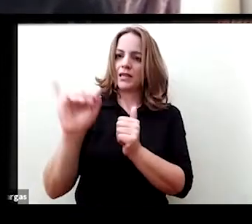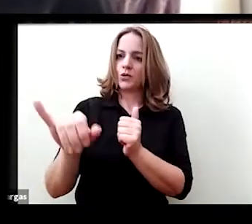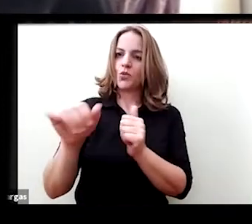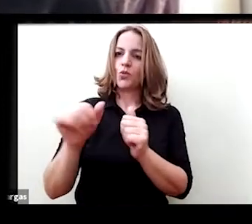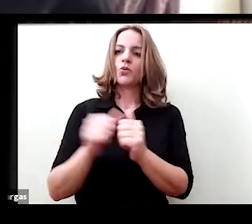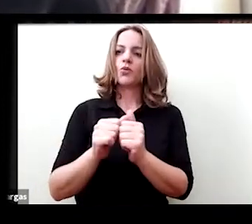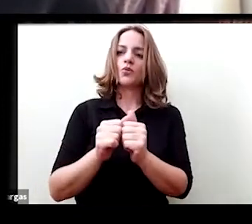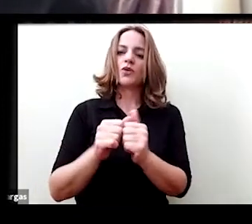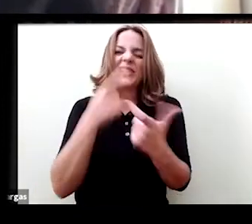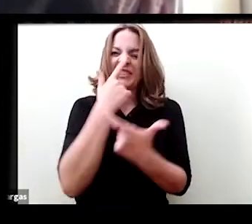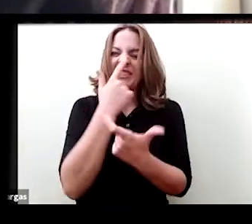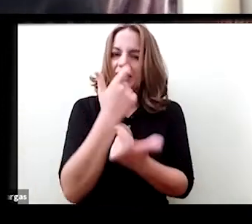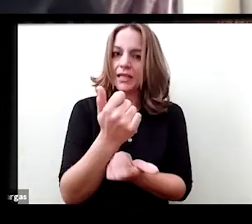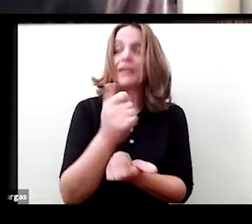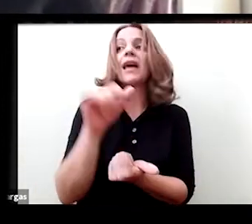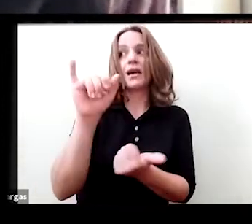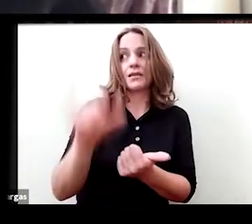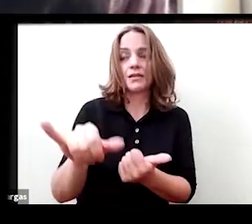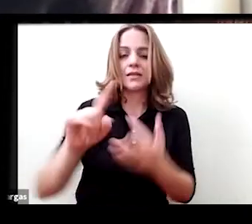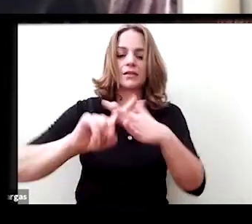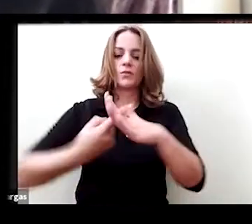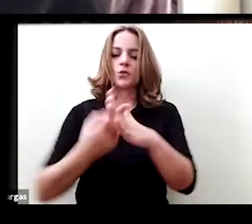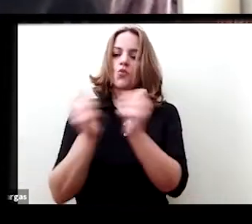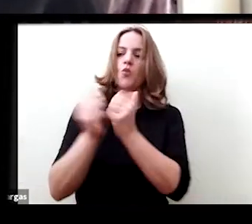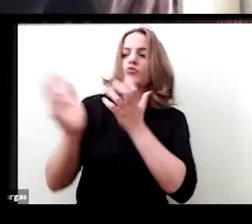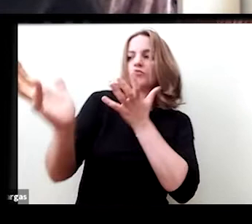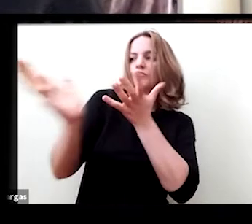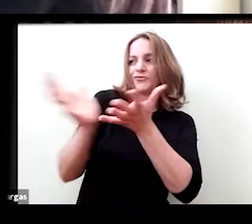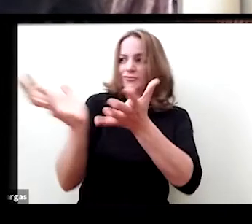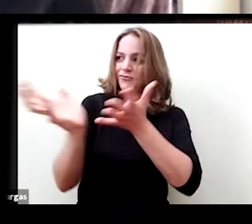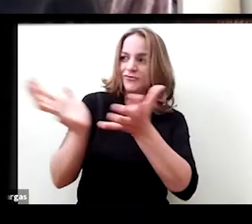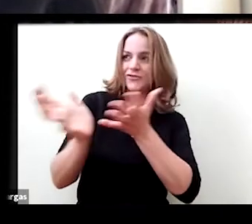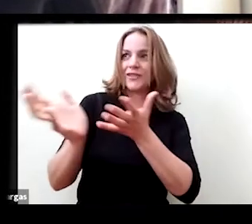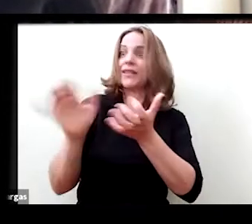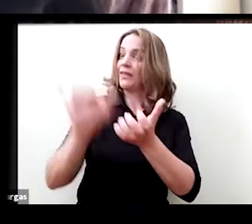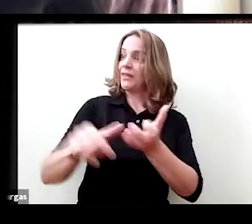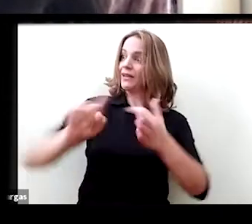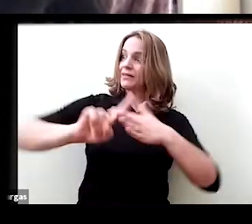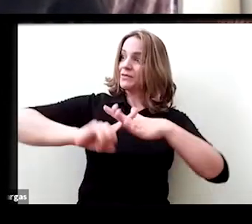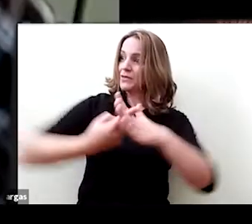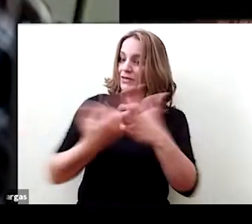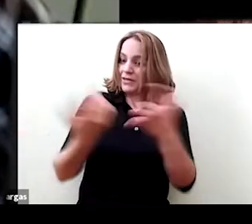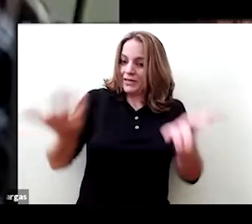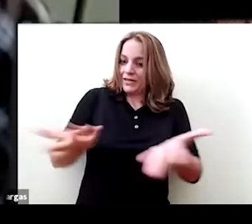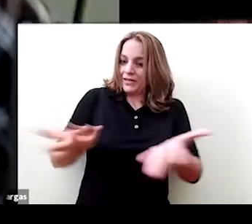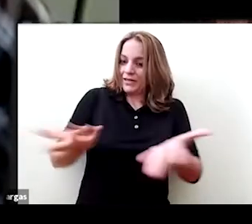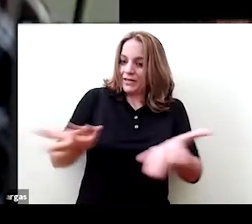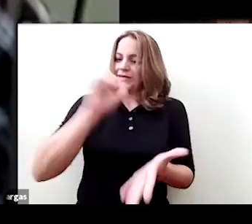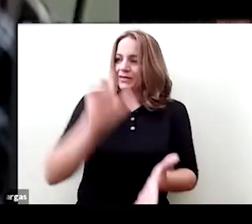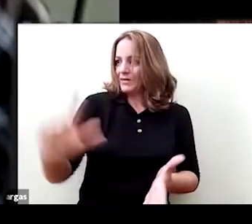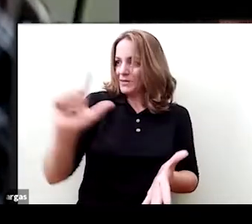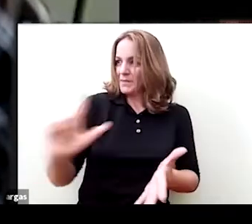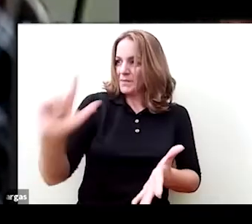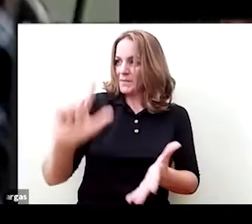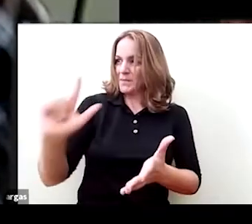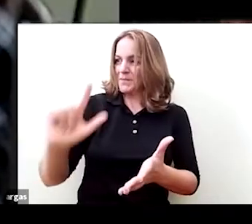just a conversation between us in the library reading room, and I'm glad that that we were able to provide a